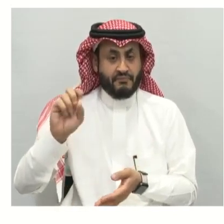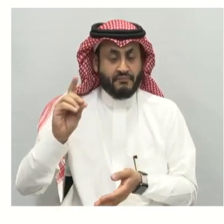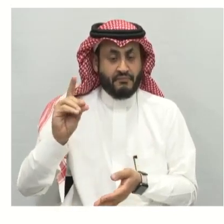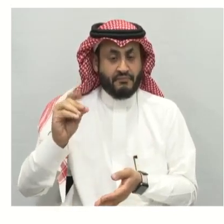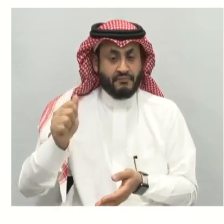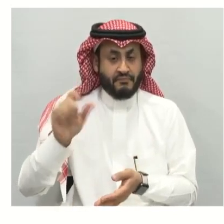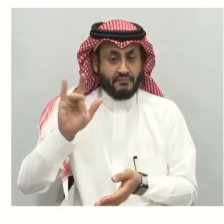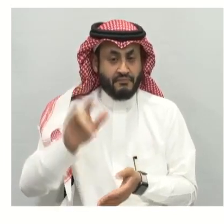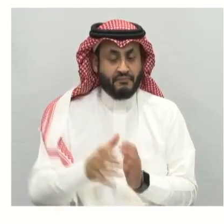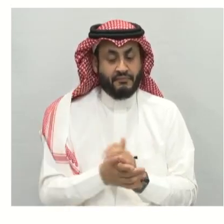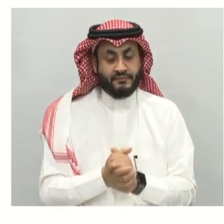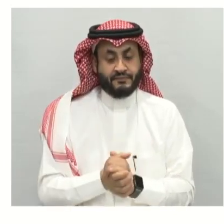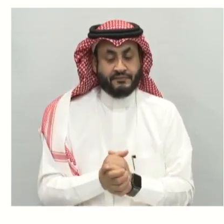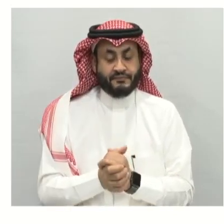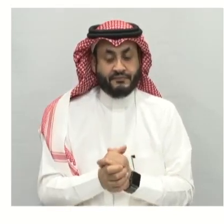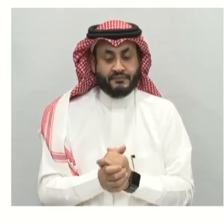Wednesday.